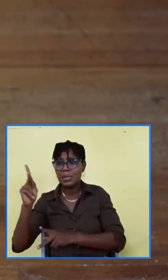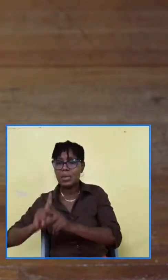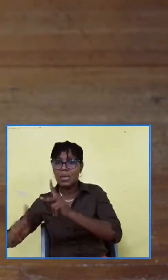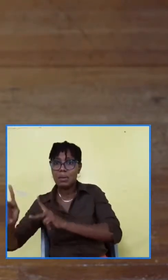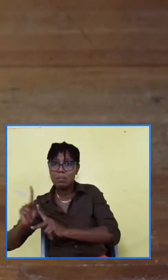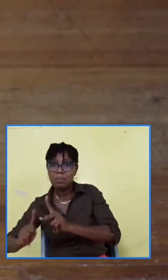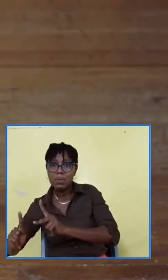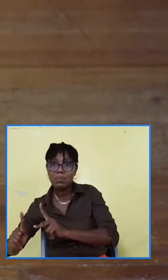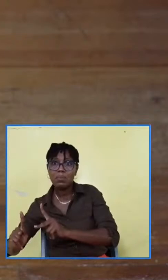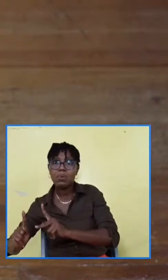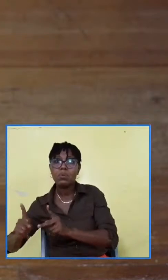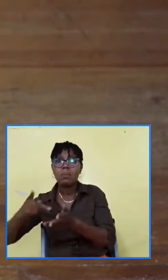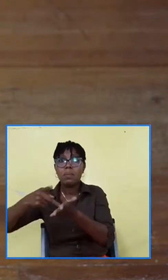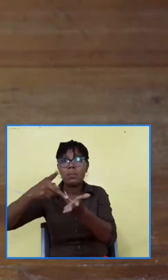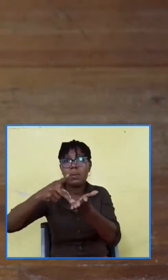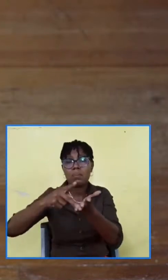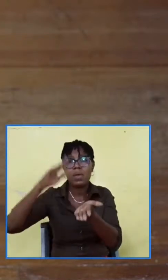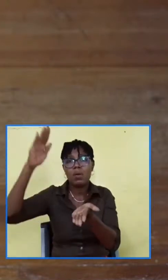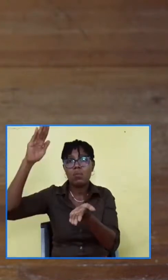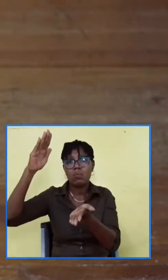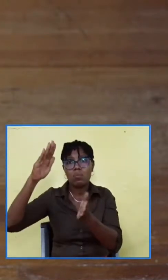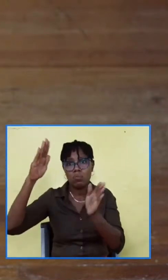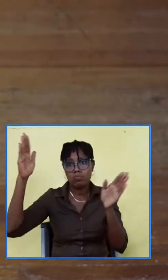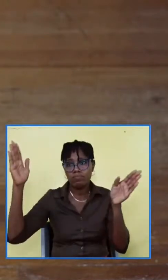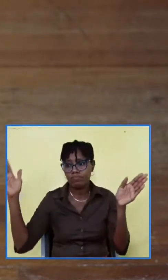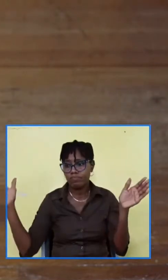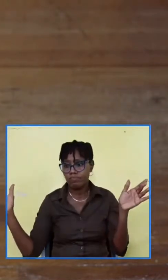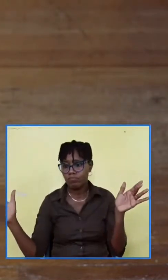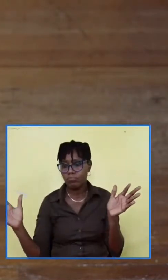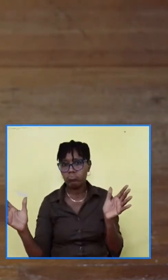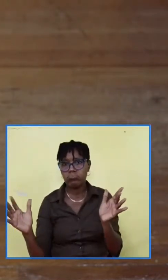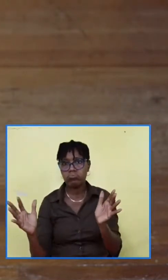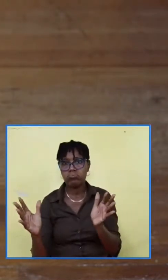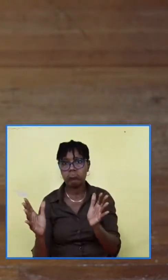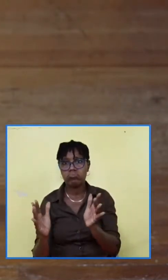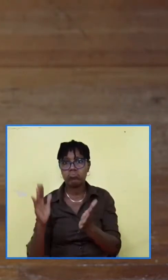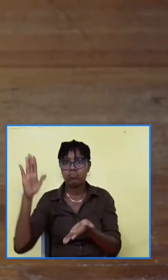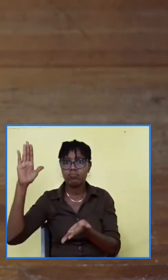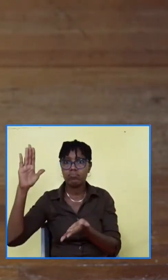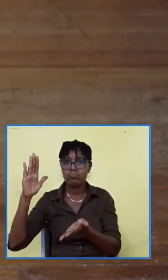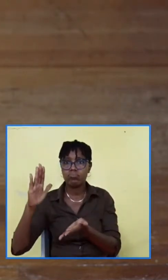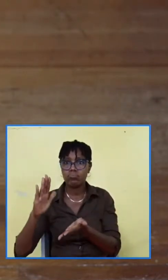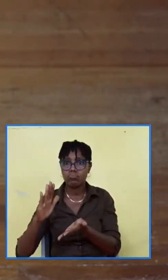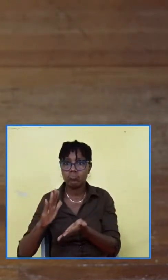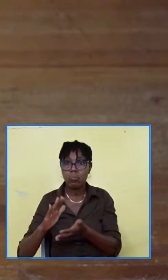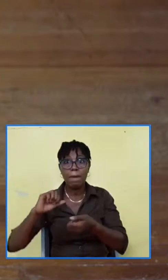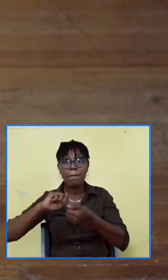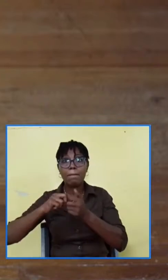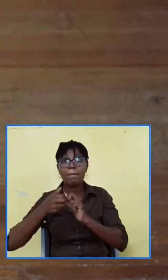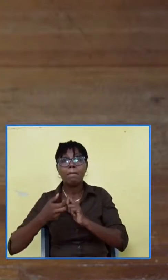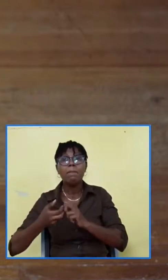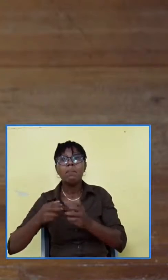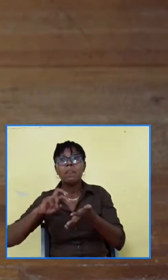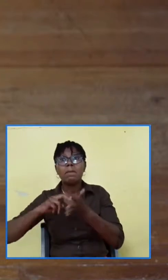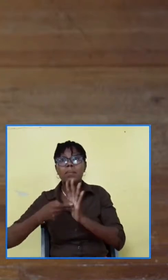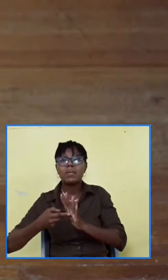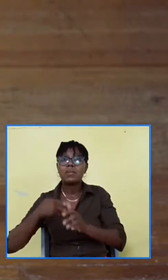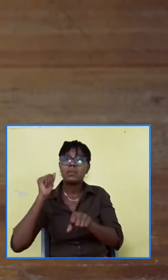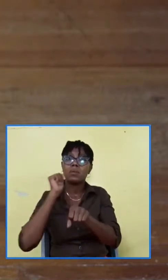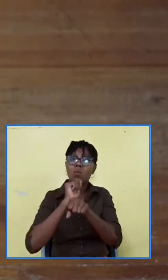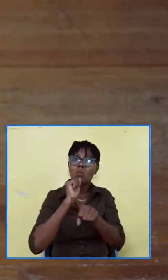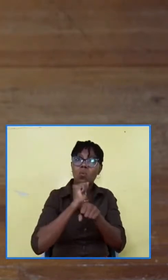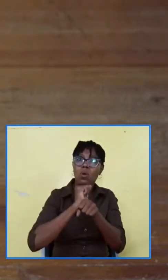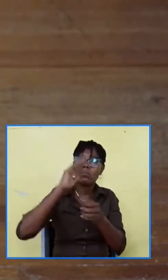look at this line. So what we see is that not only is the employment going down, which is the quarterly surveys from